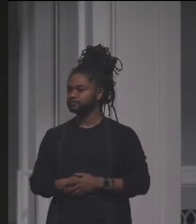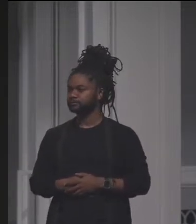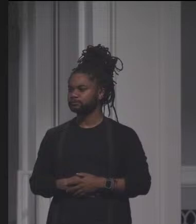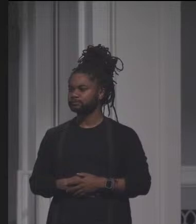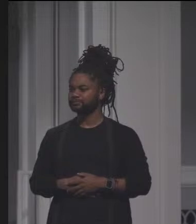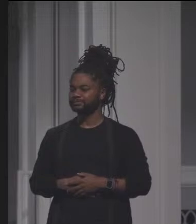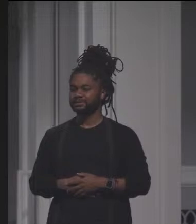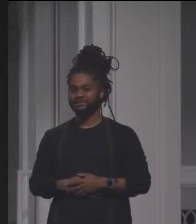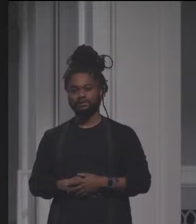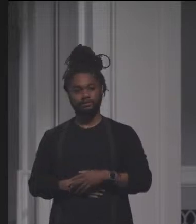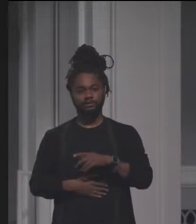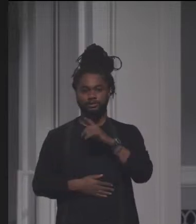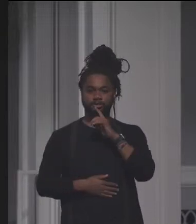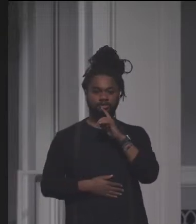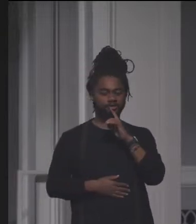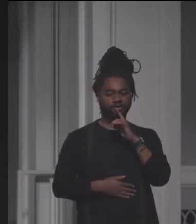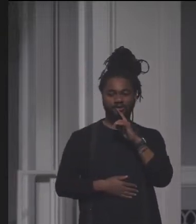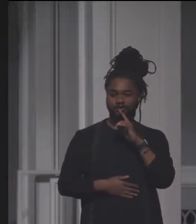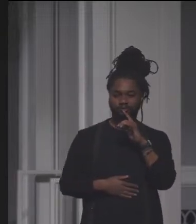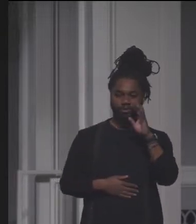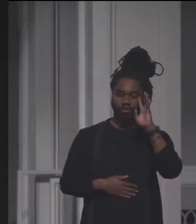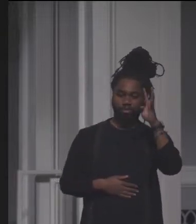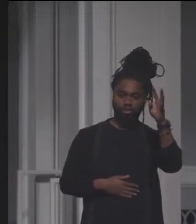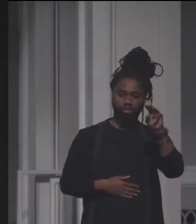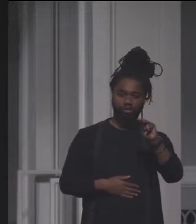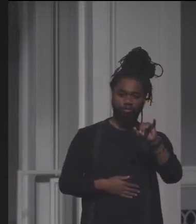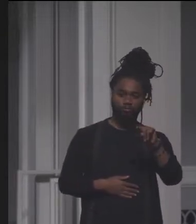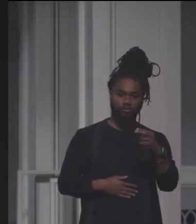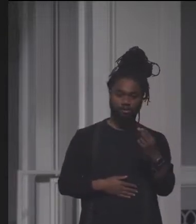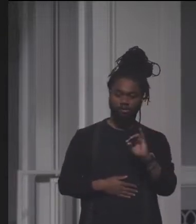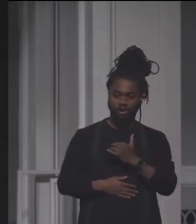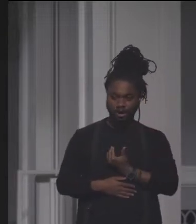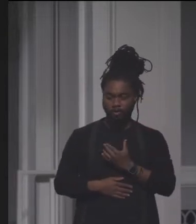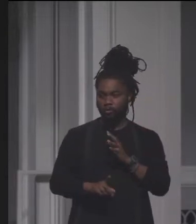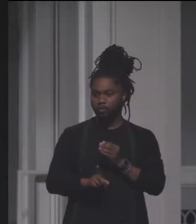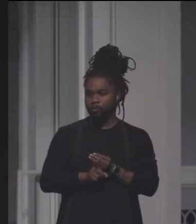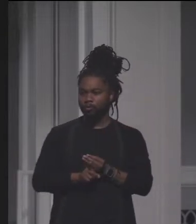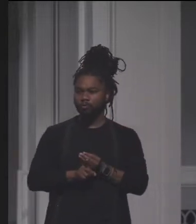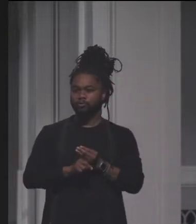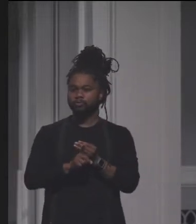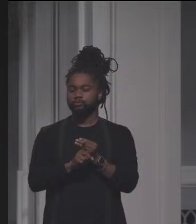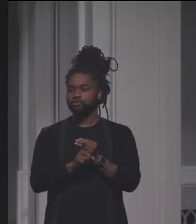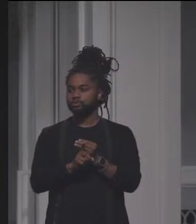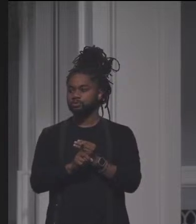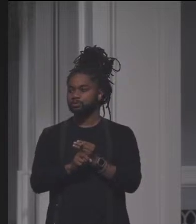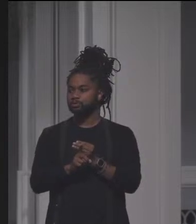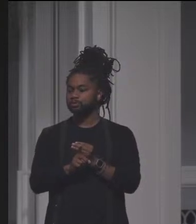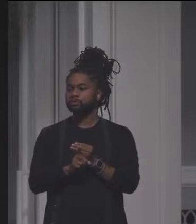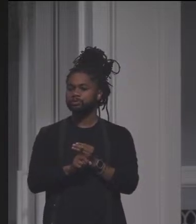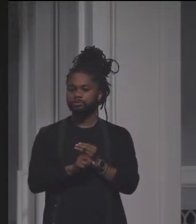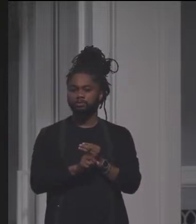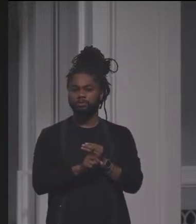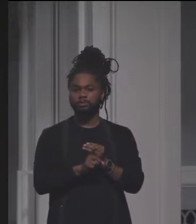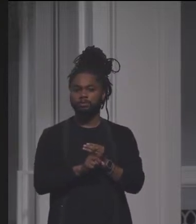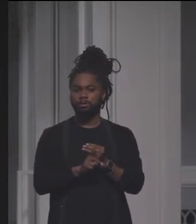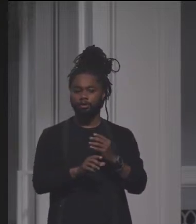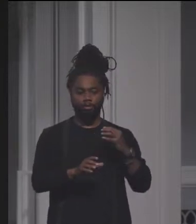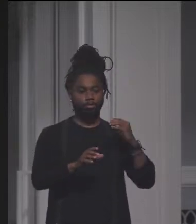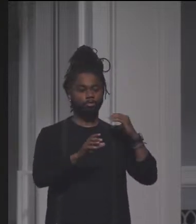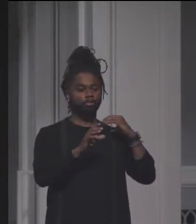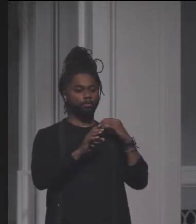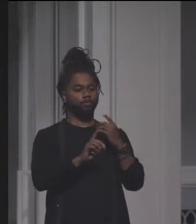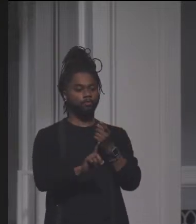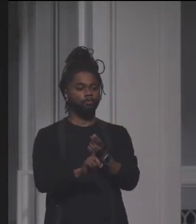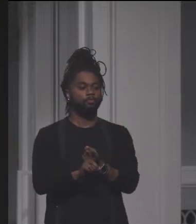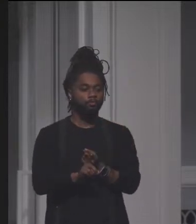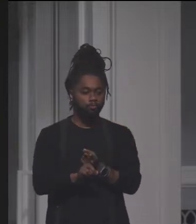It's such a myth, I think, in our culture that there is a lone hero. And in this sense, you